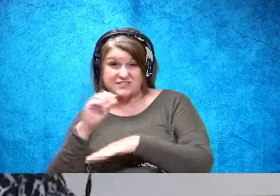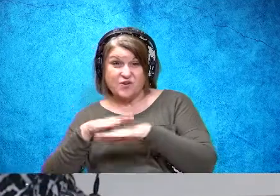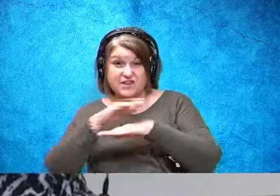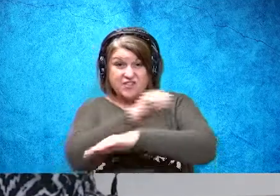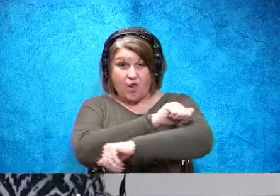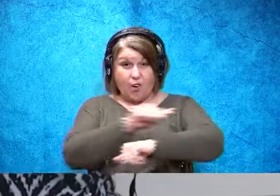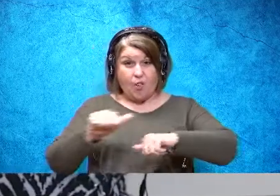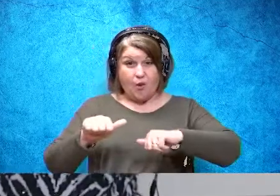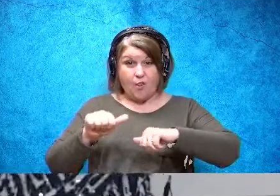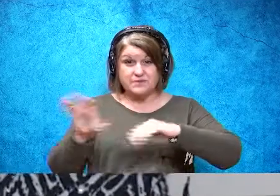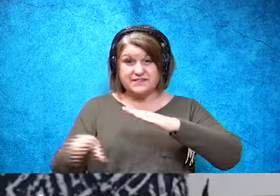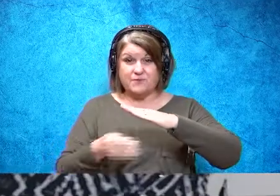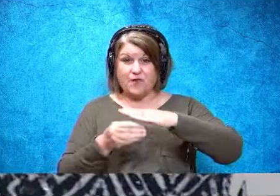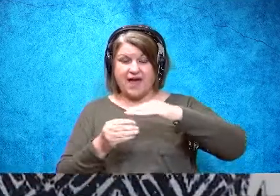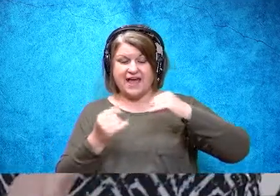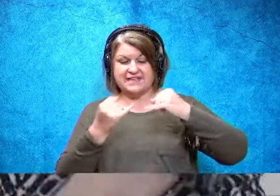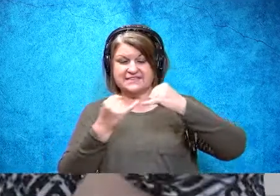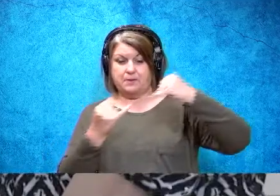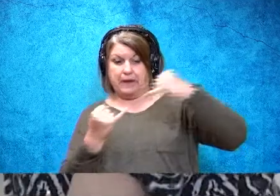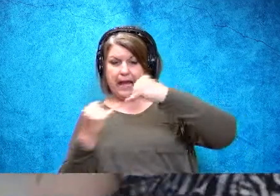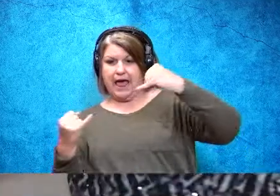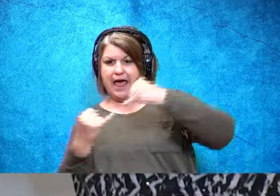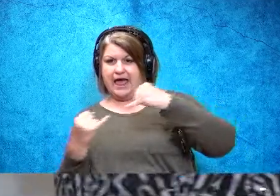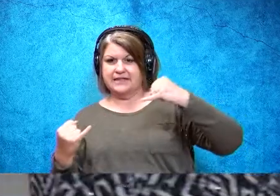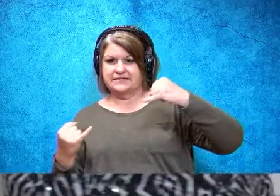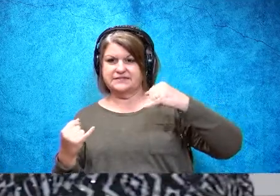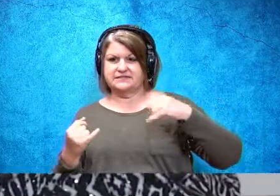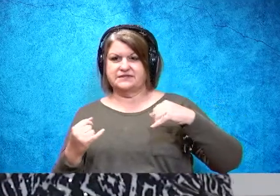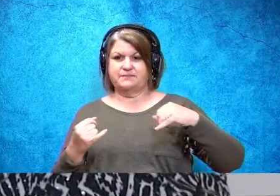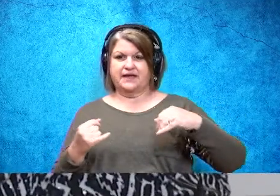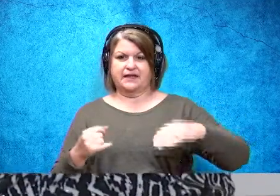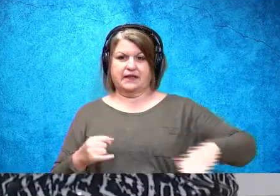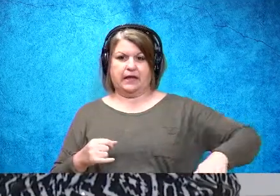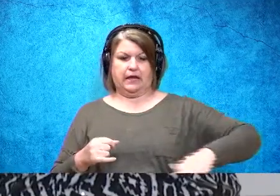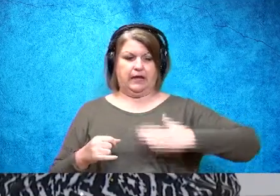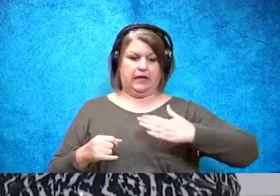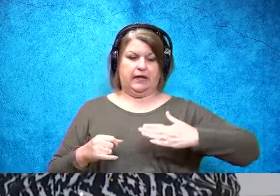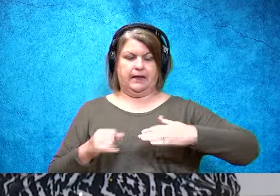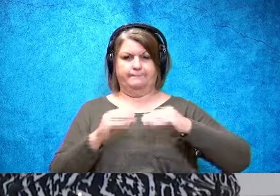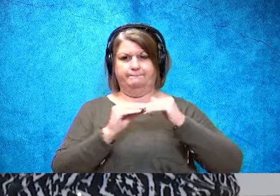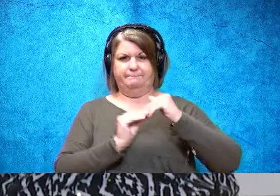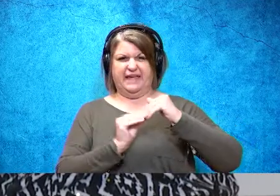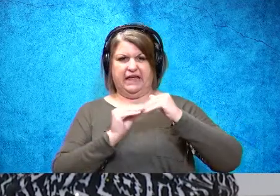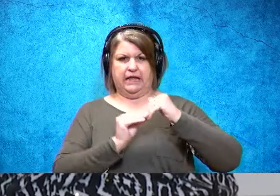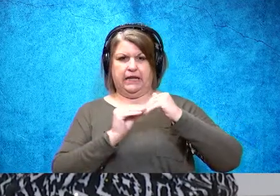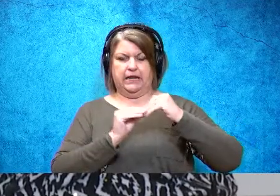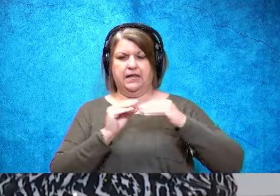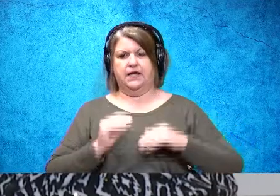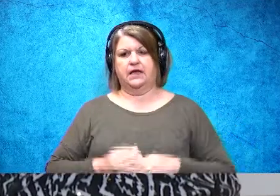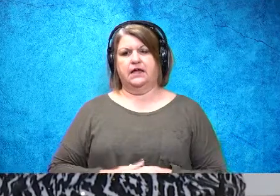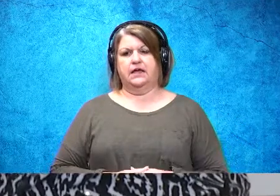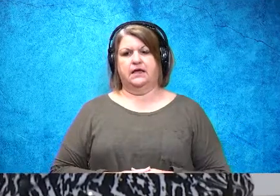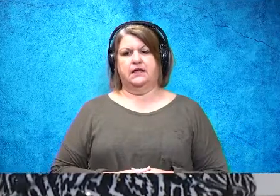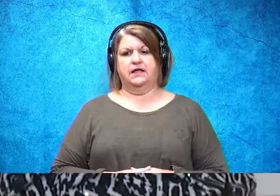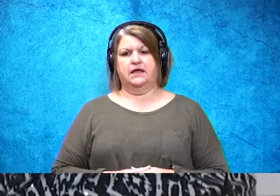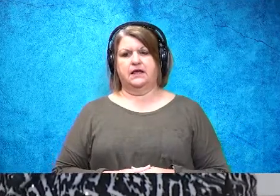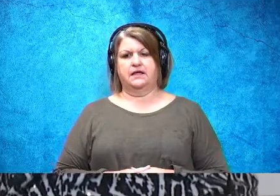we'll add some lines to make him kind of bend. All right, let's see. I'll just do some little claw